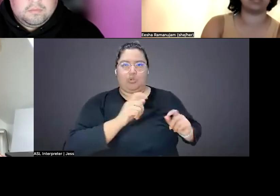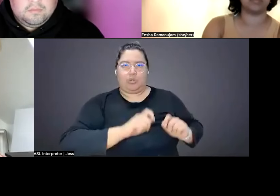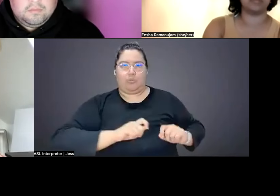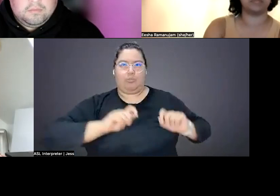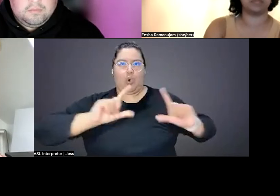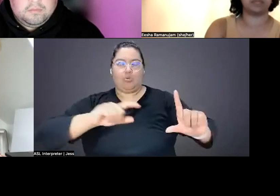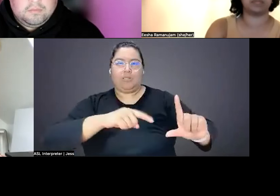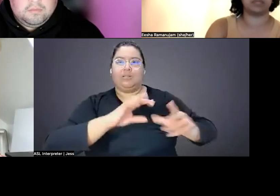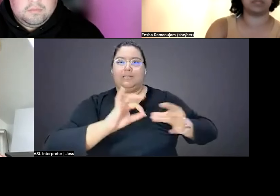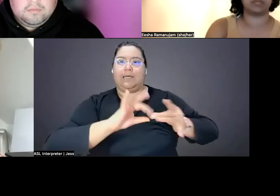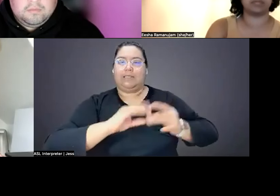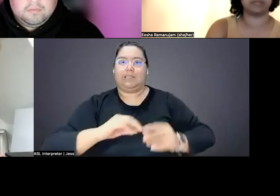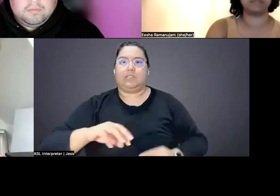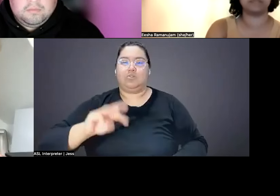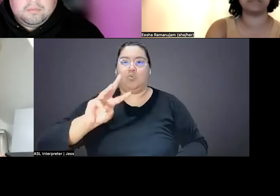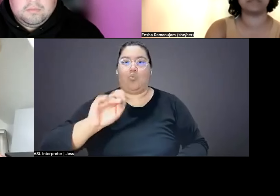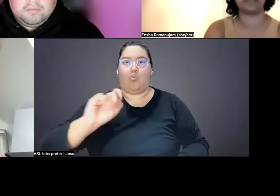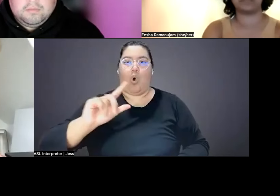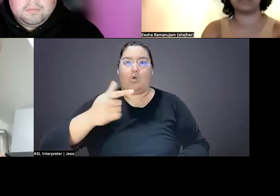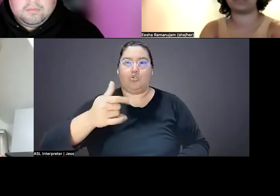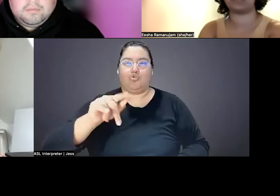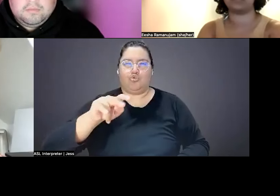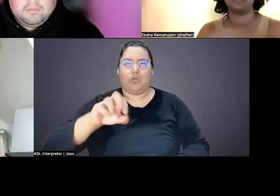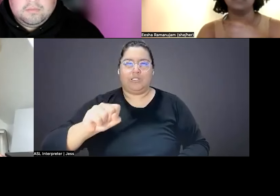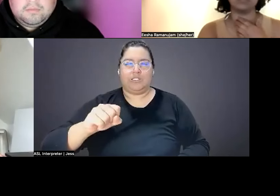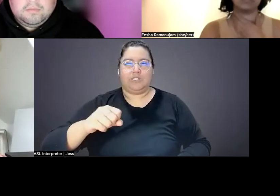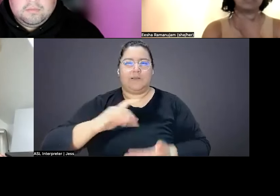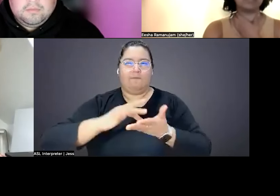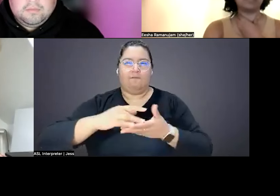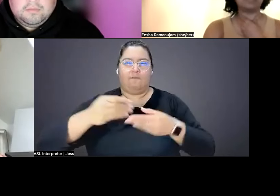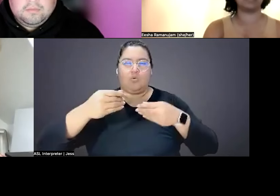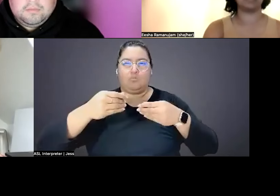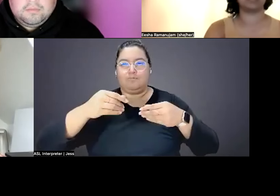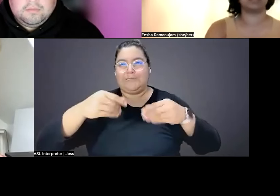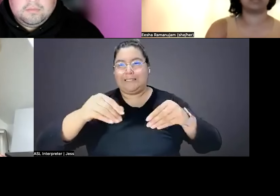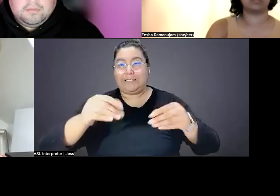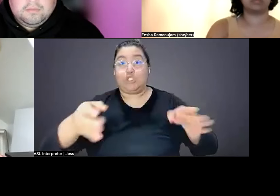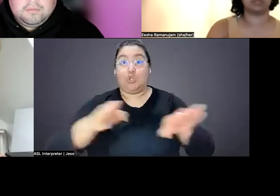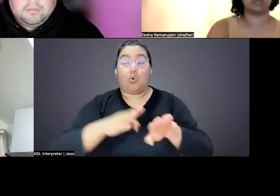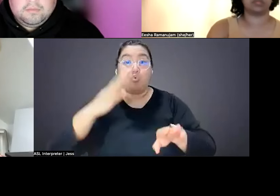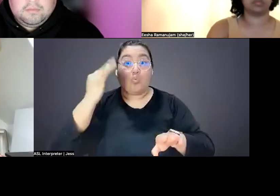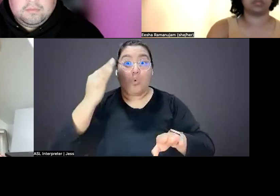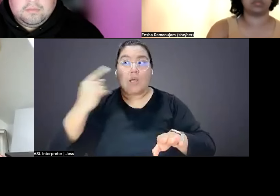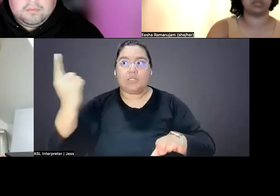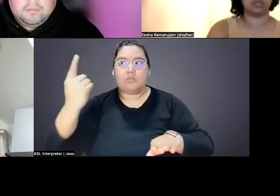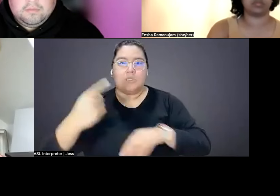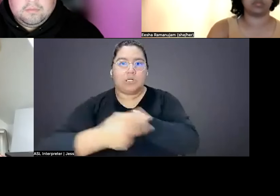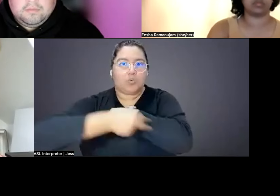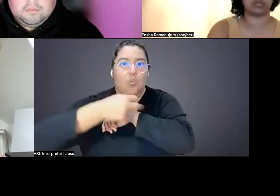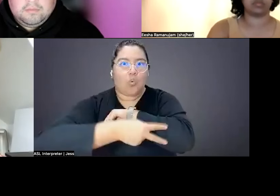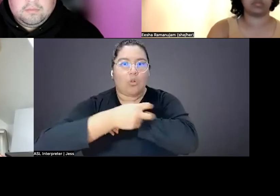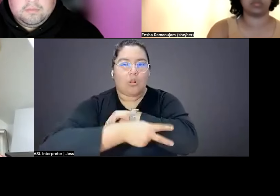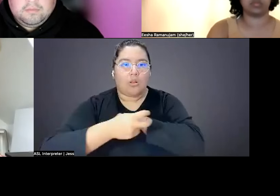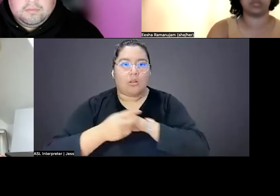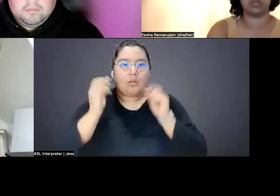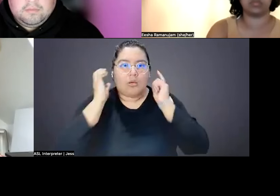Walgreens had been closed because of organized retail theft. And there was no Walgreens